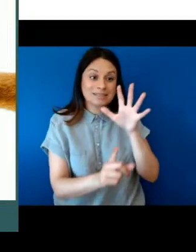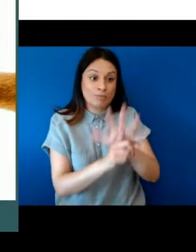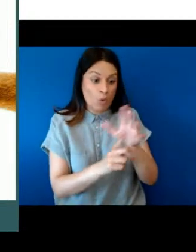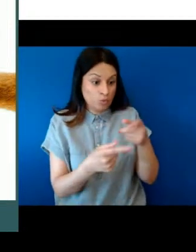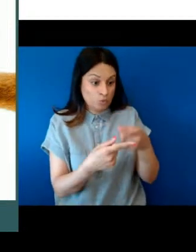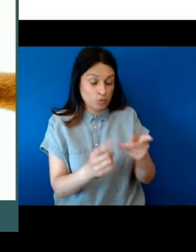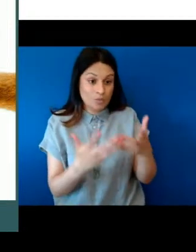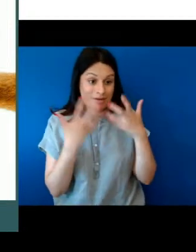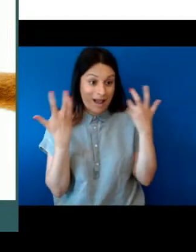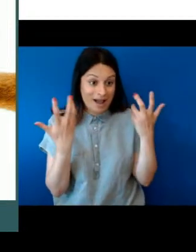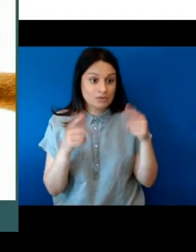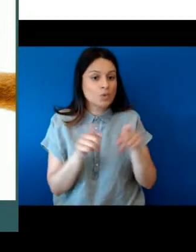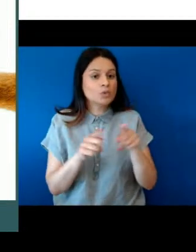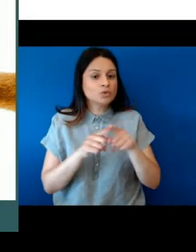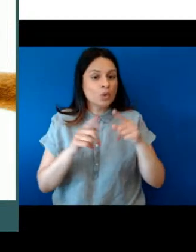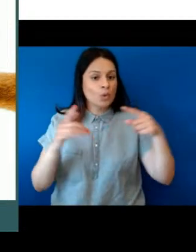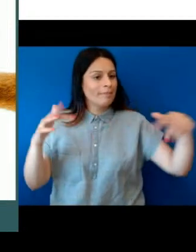on